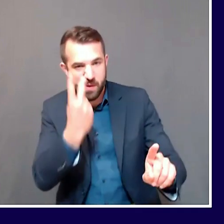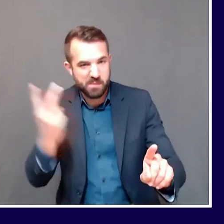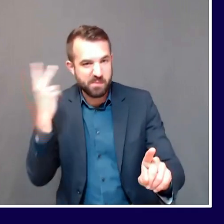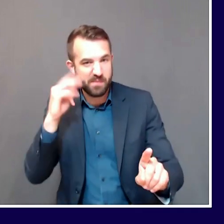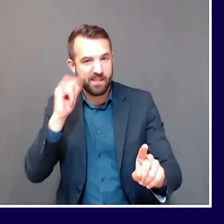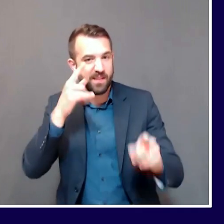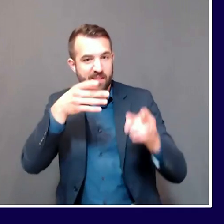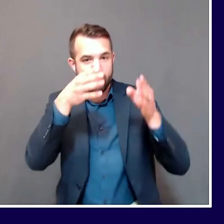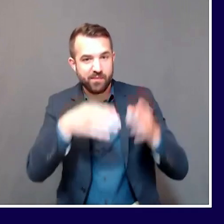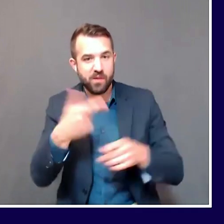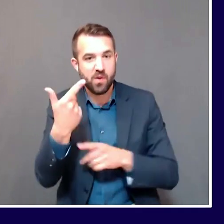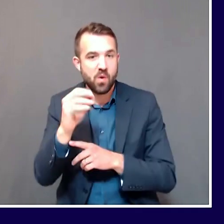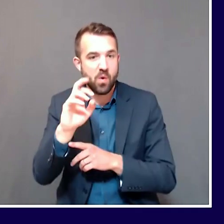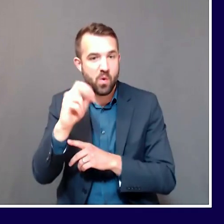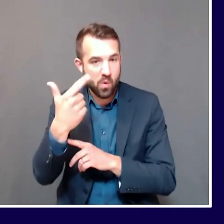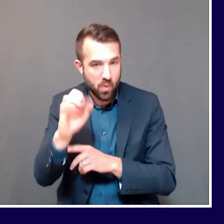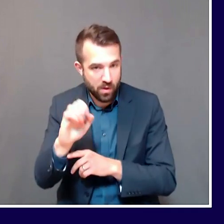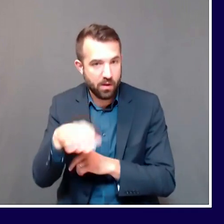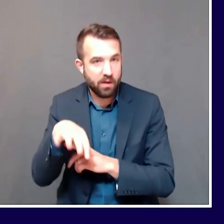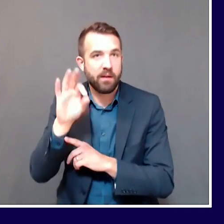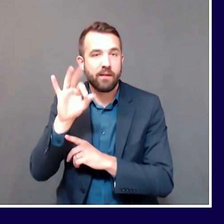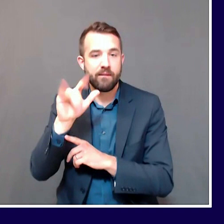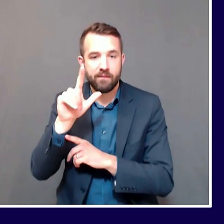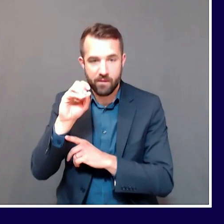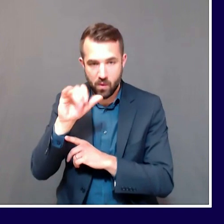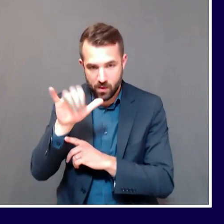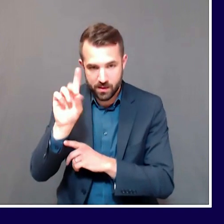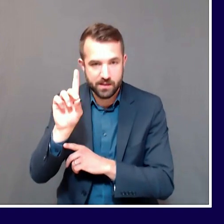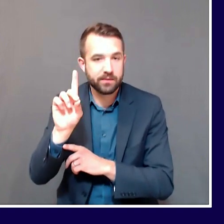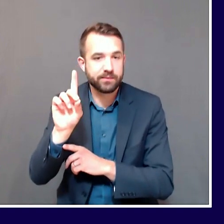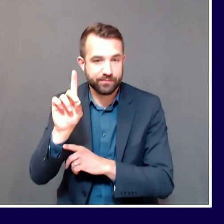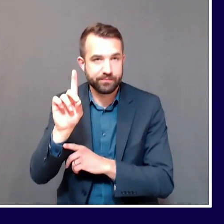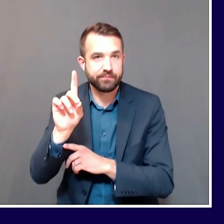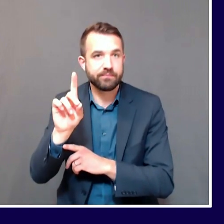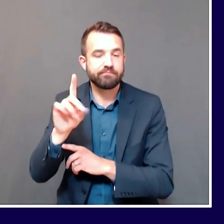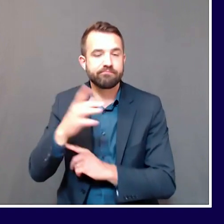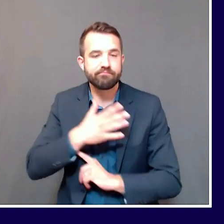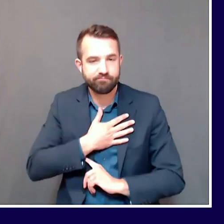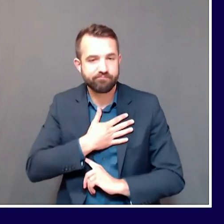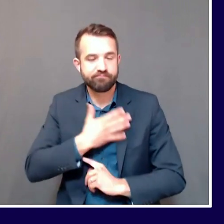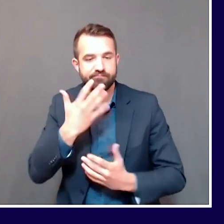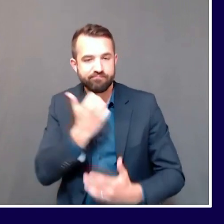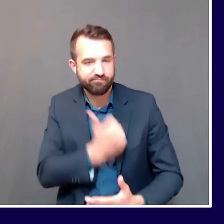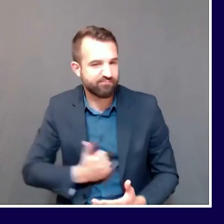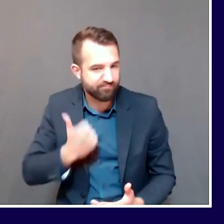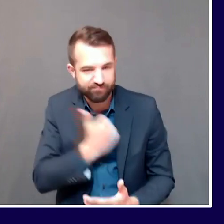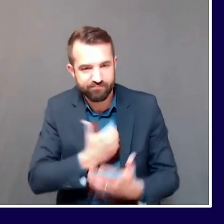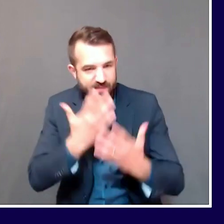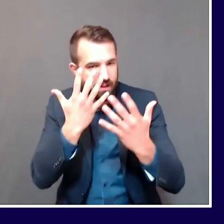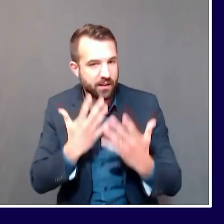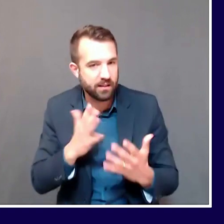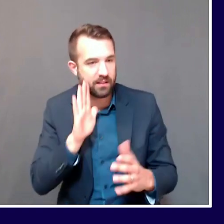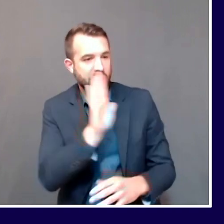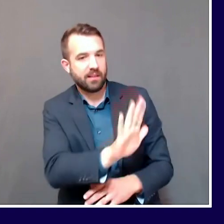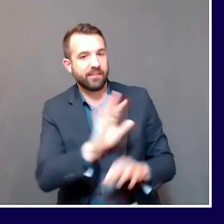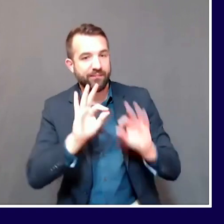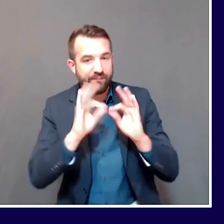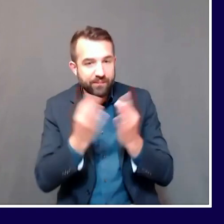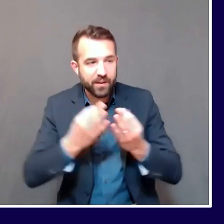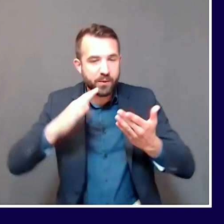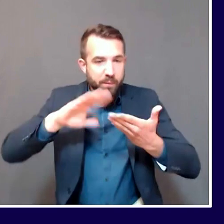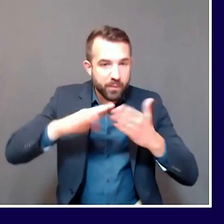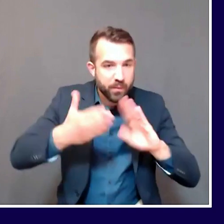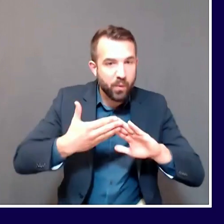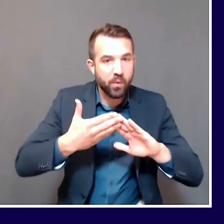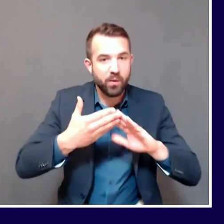Floyd. We, all of us, offer our condolences to the Floyd family and his entire community during this